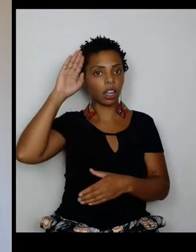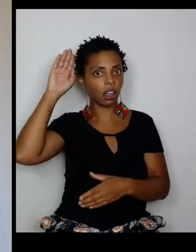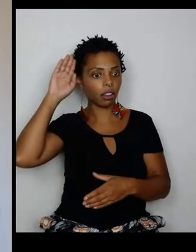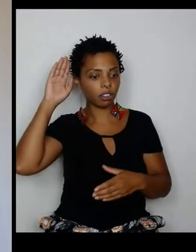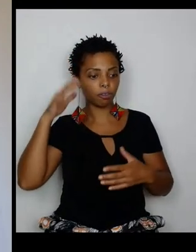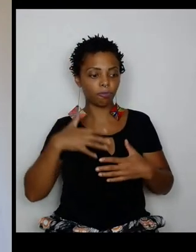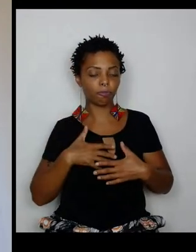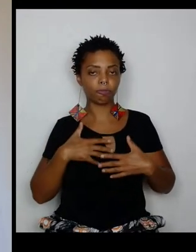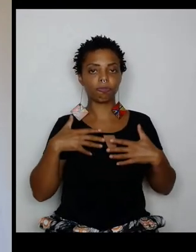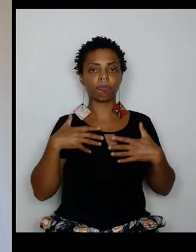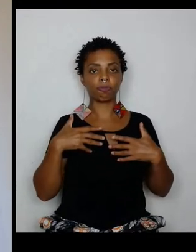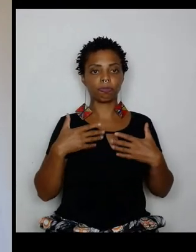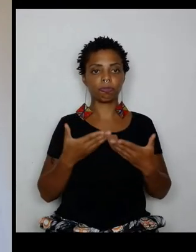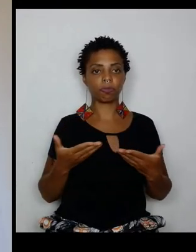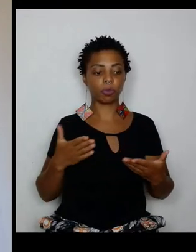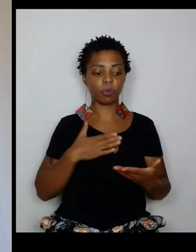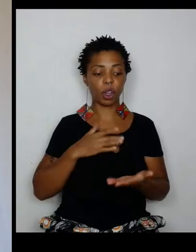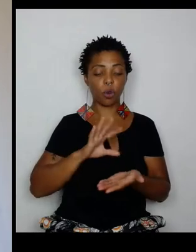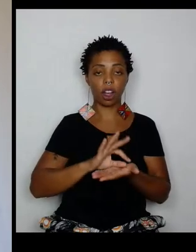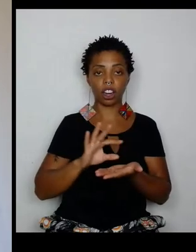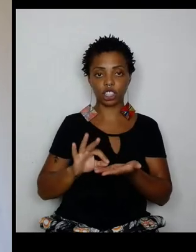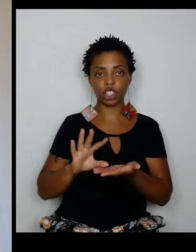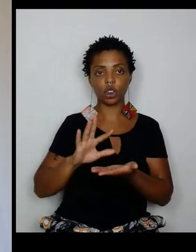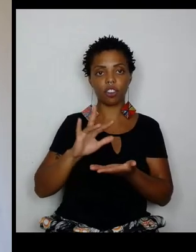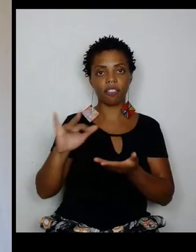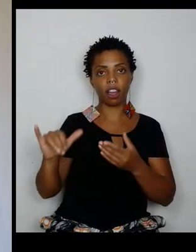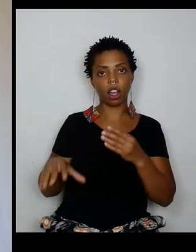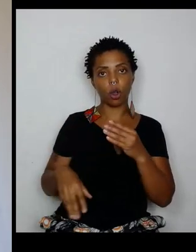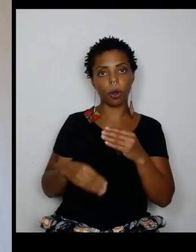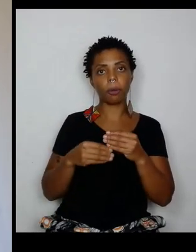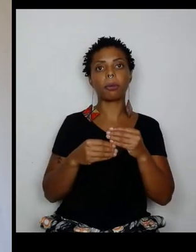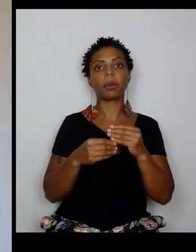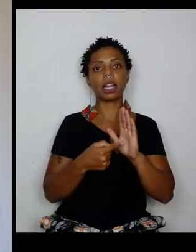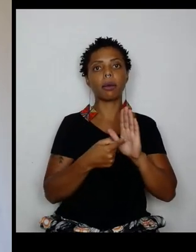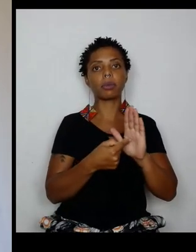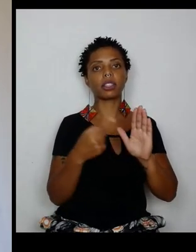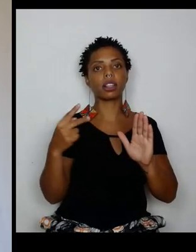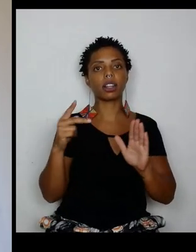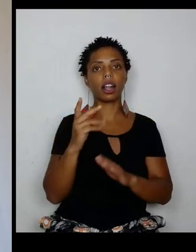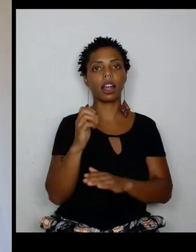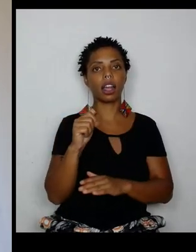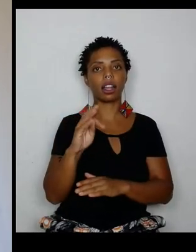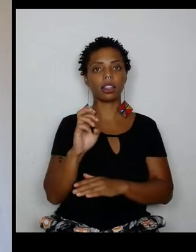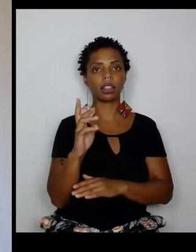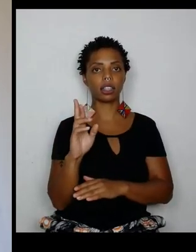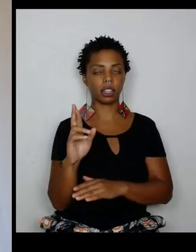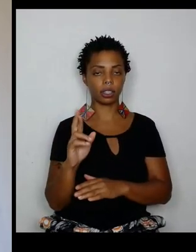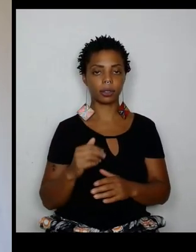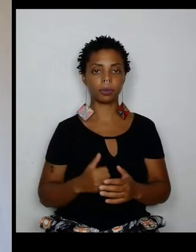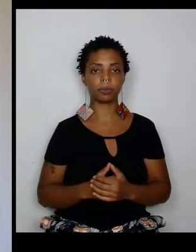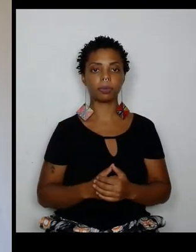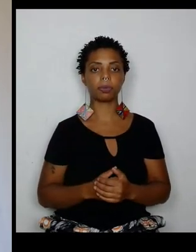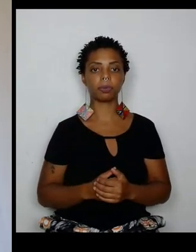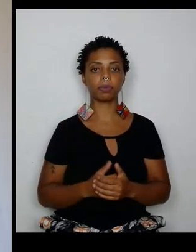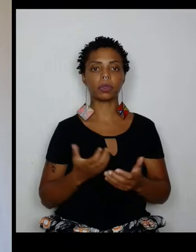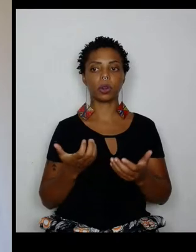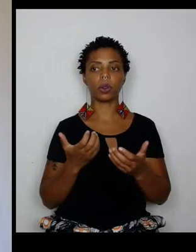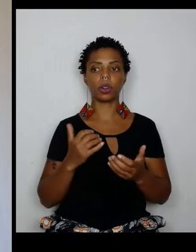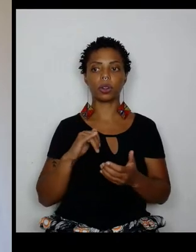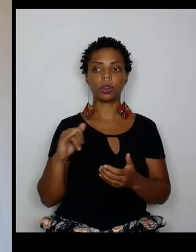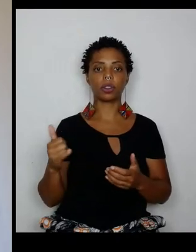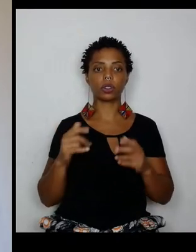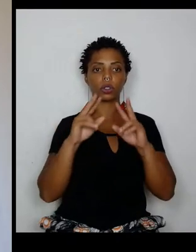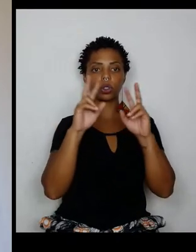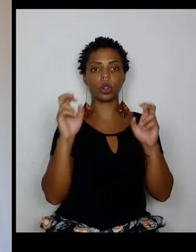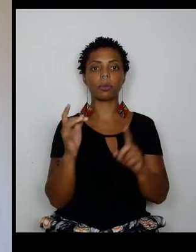heather's presentation it explores the ways that pacific contemporary artists have responded to gogan's